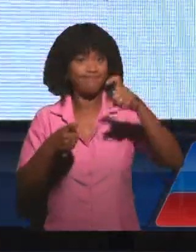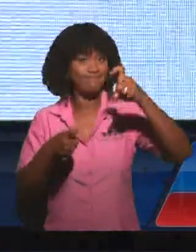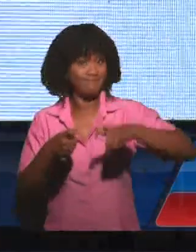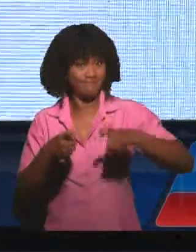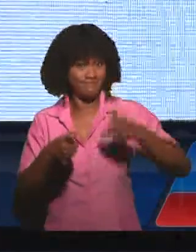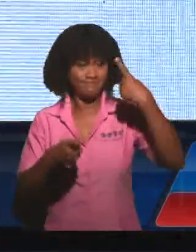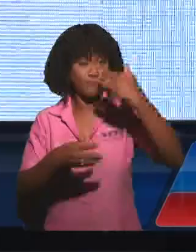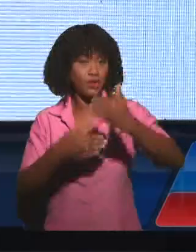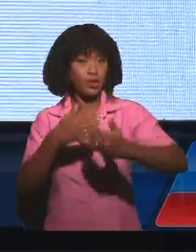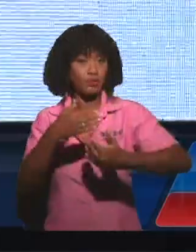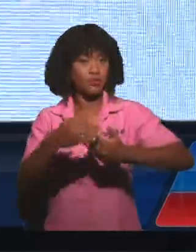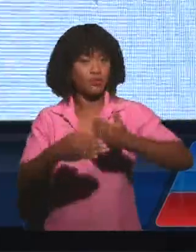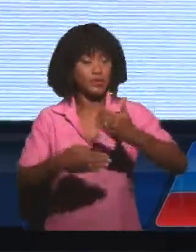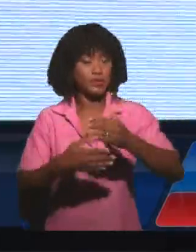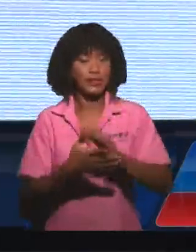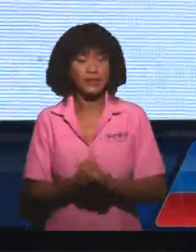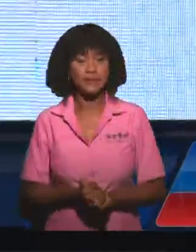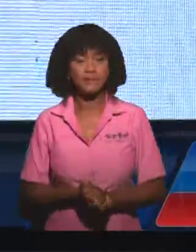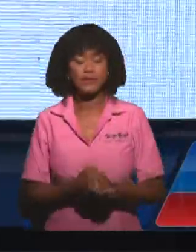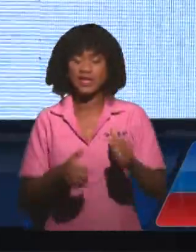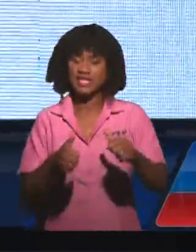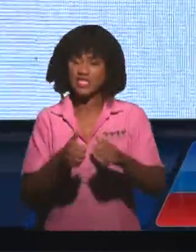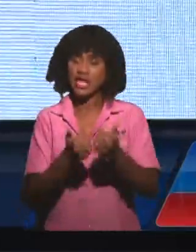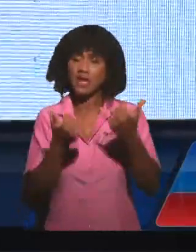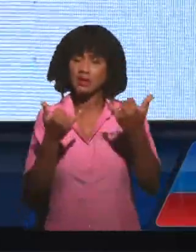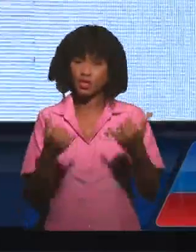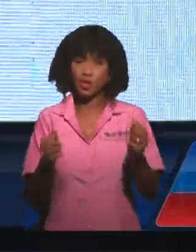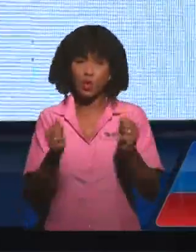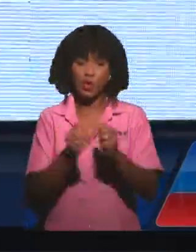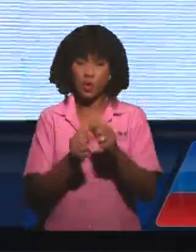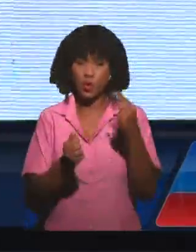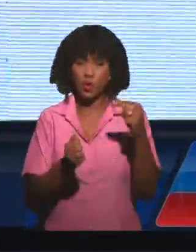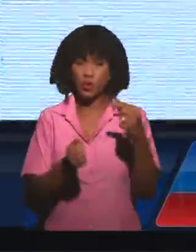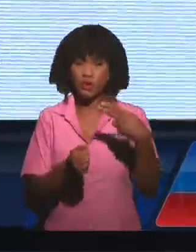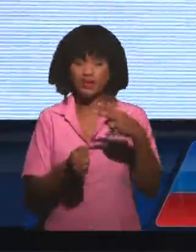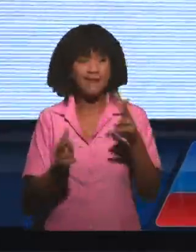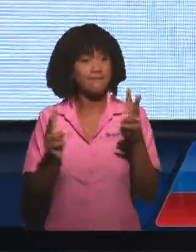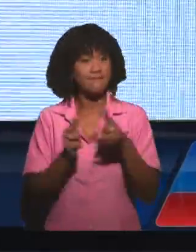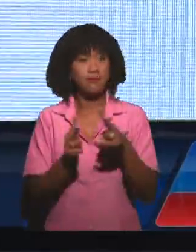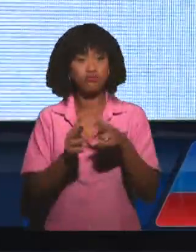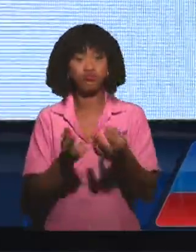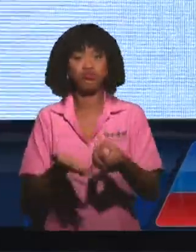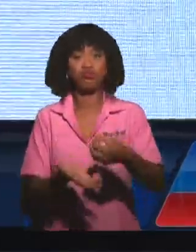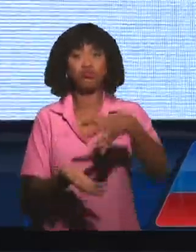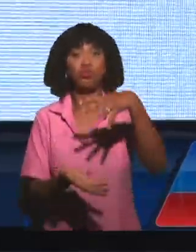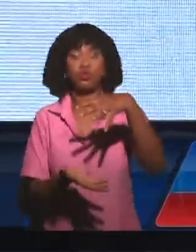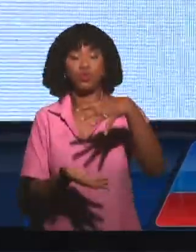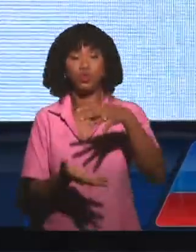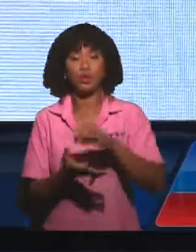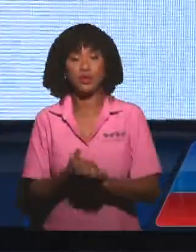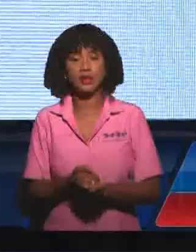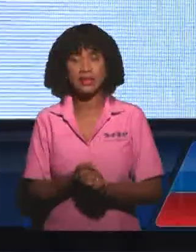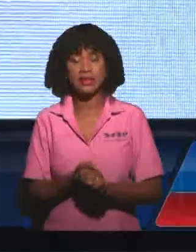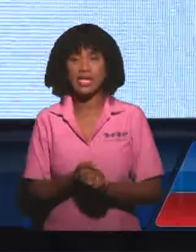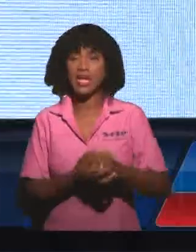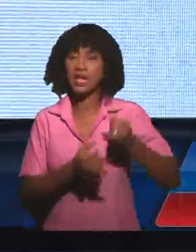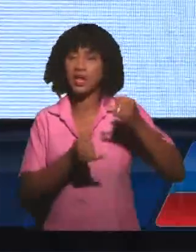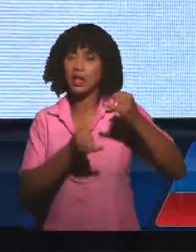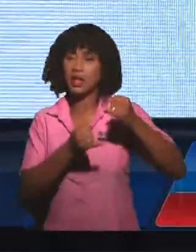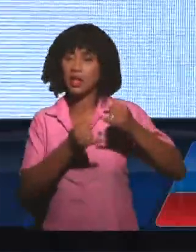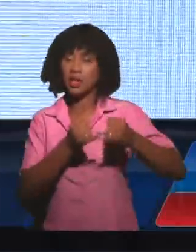process. The issue with green hydrogen currently is it's very expensive, right? Up until my